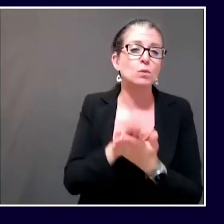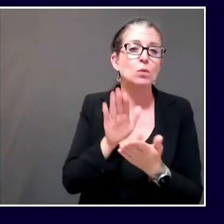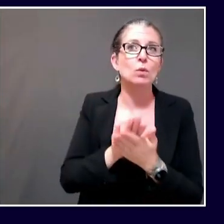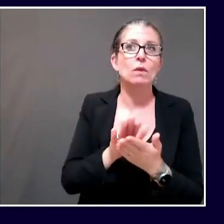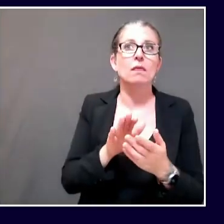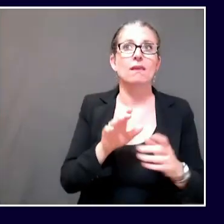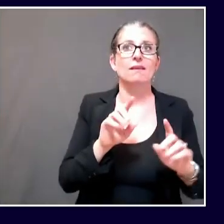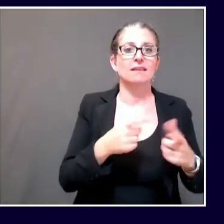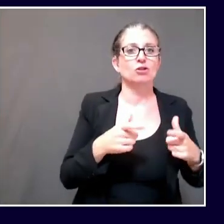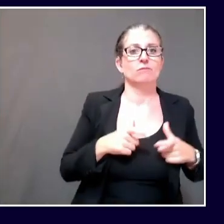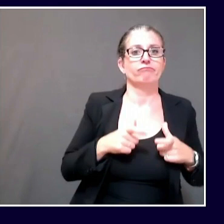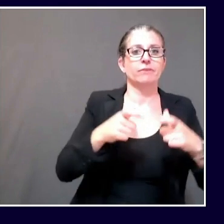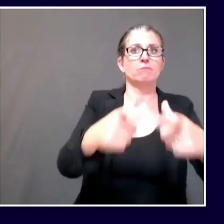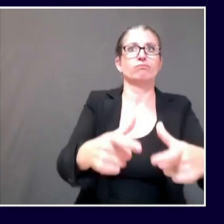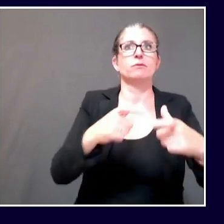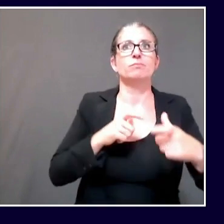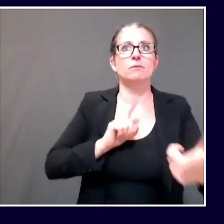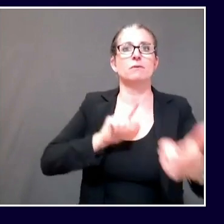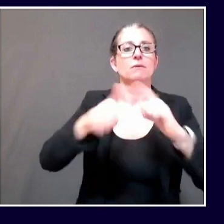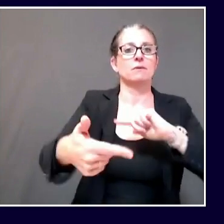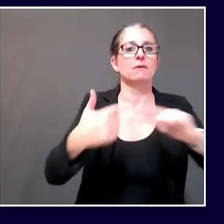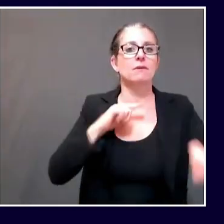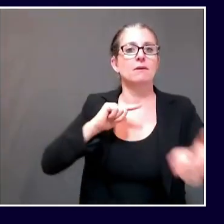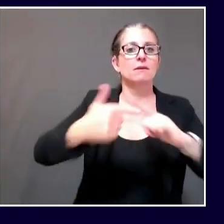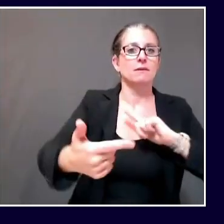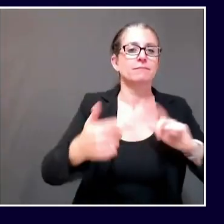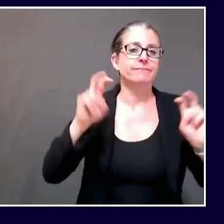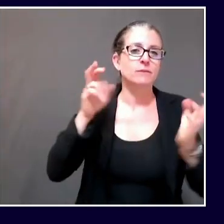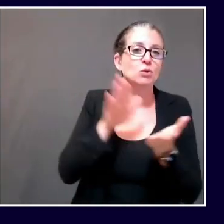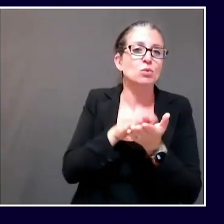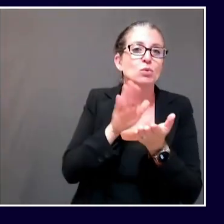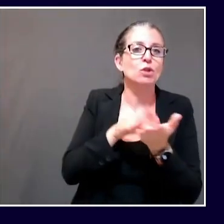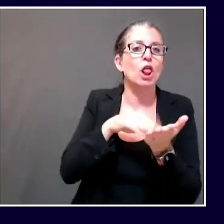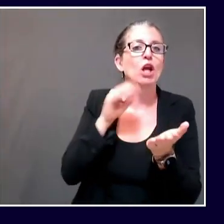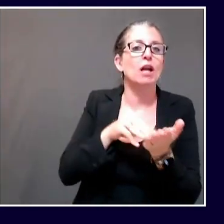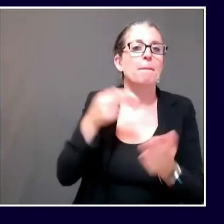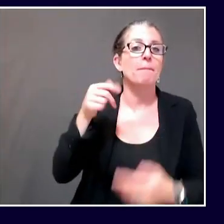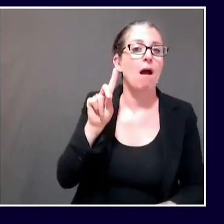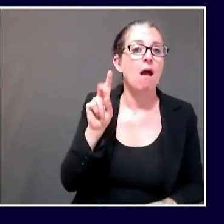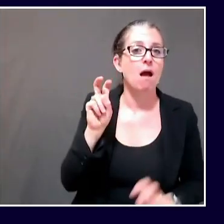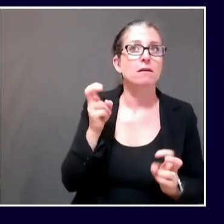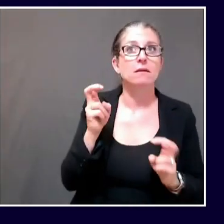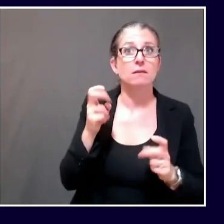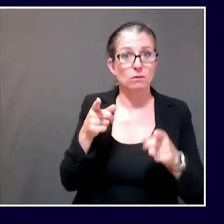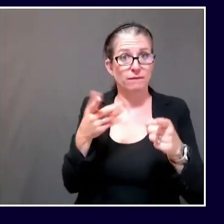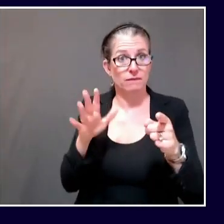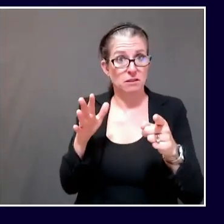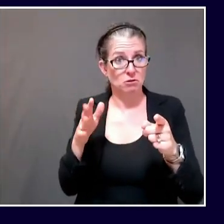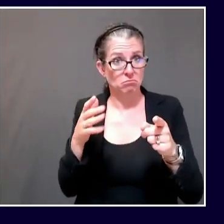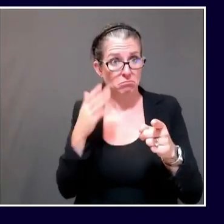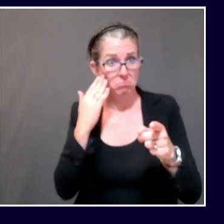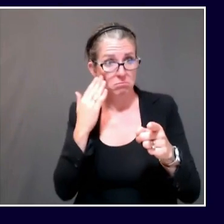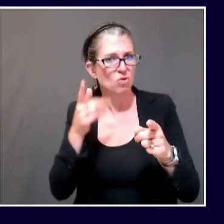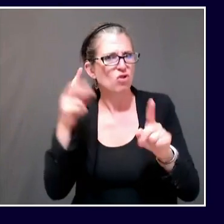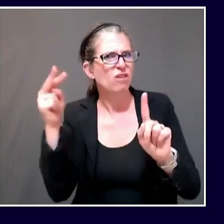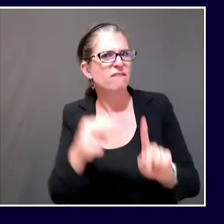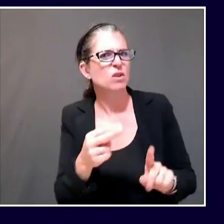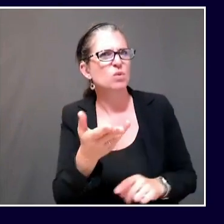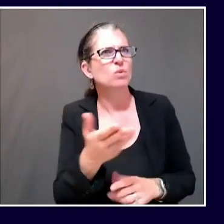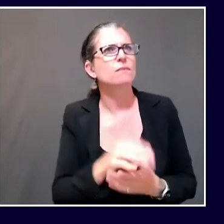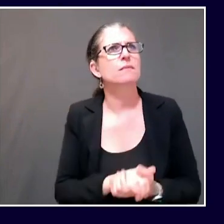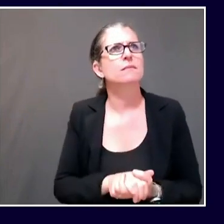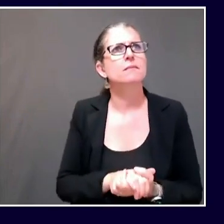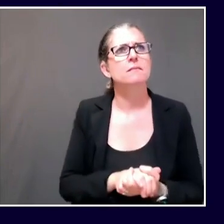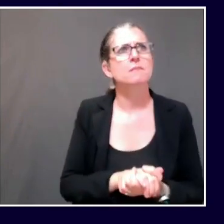Human Services do oversee child care. And there has been this big question coming up. Is a